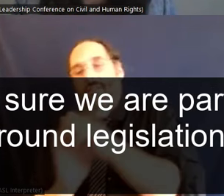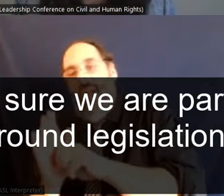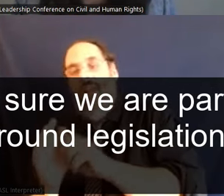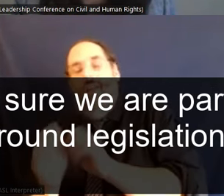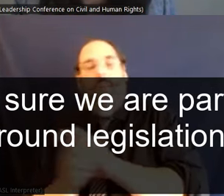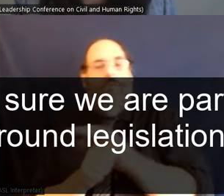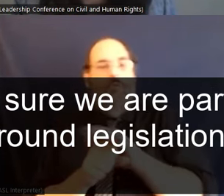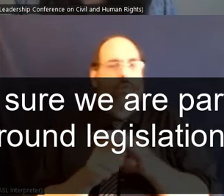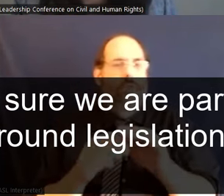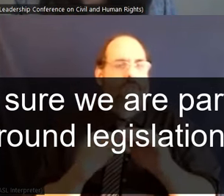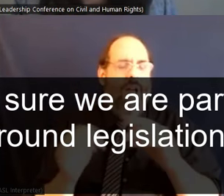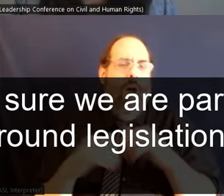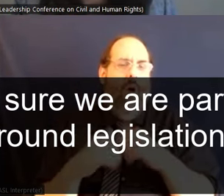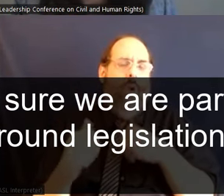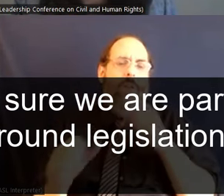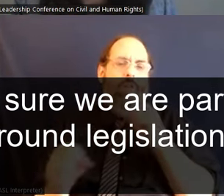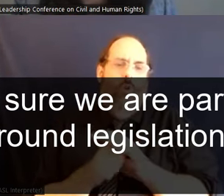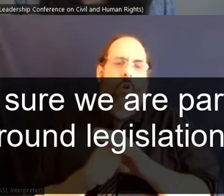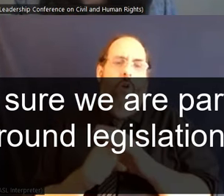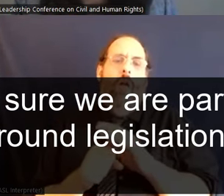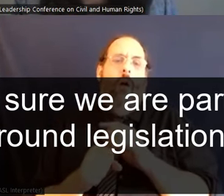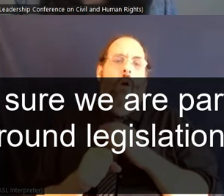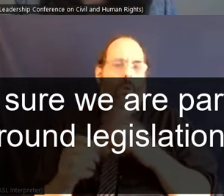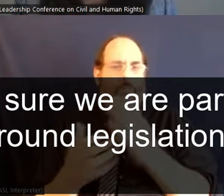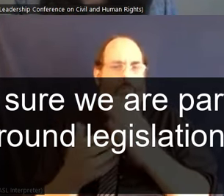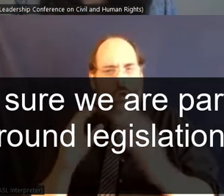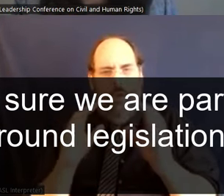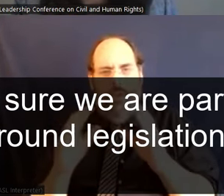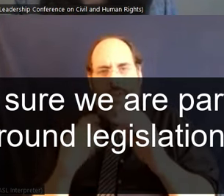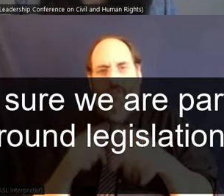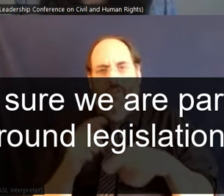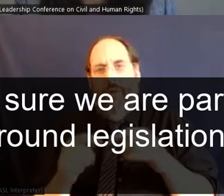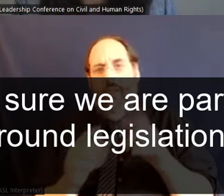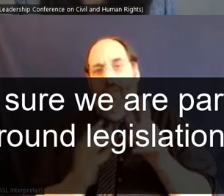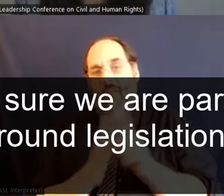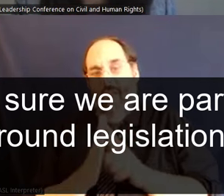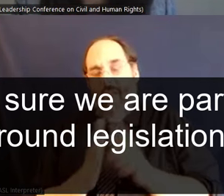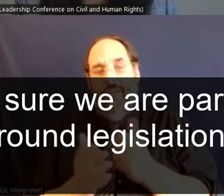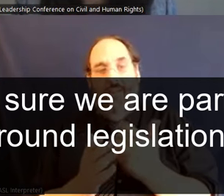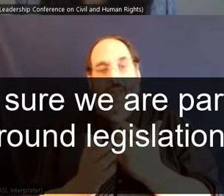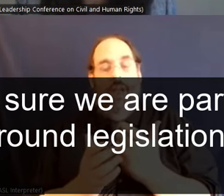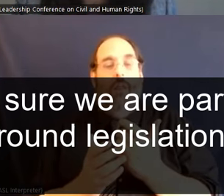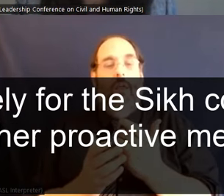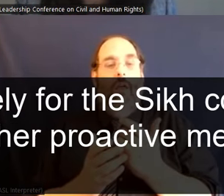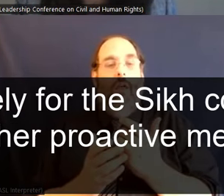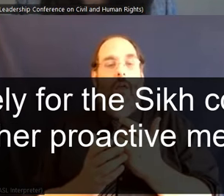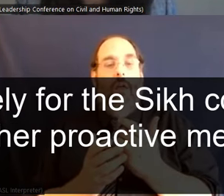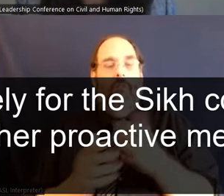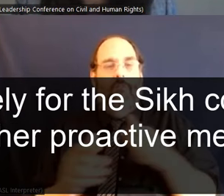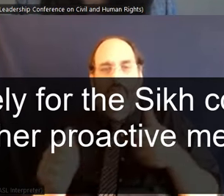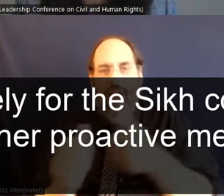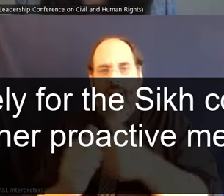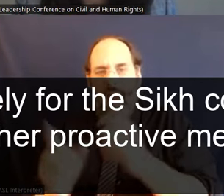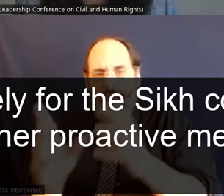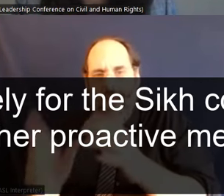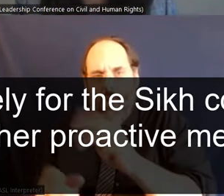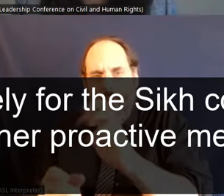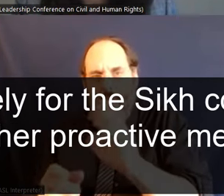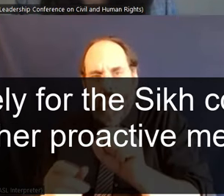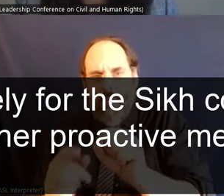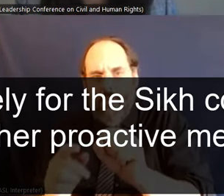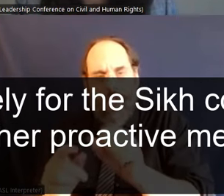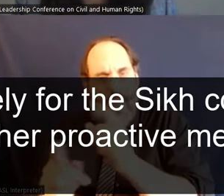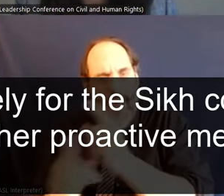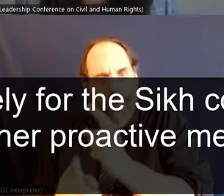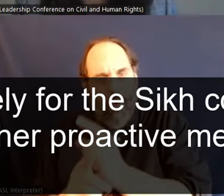level, how are we making sure we are a part of the conversations around legislation that can help, one, track hate crimes